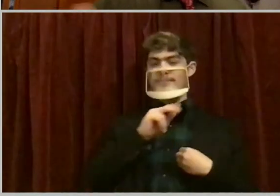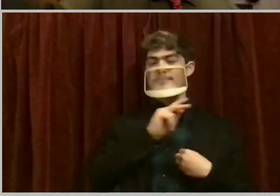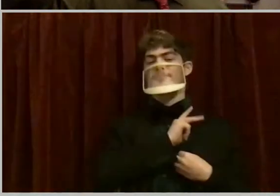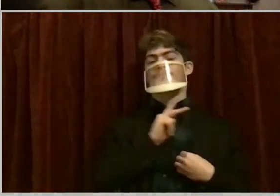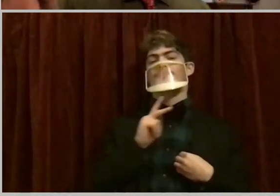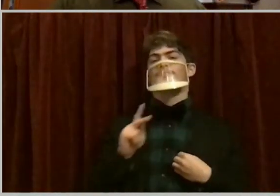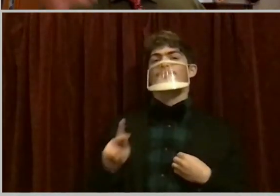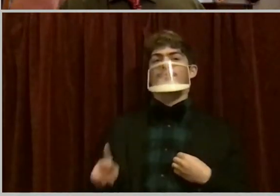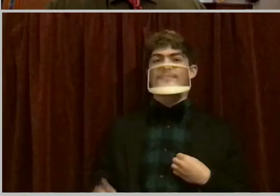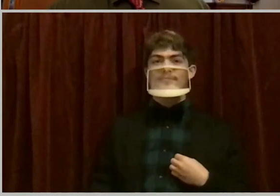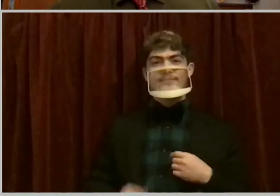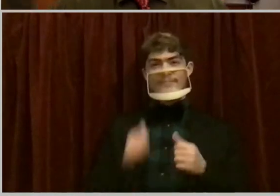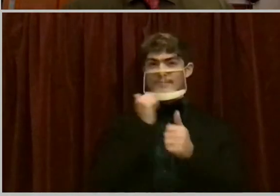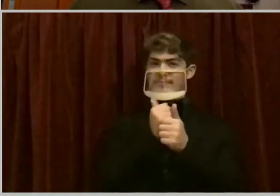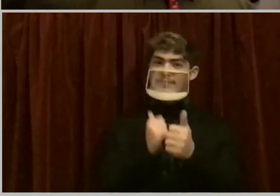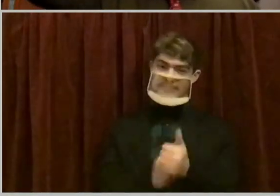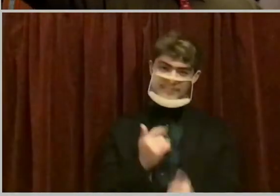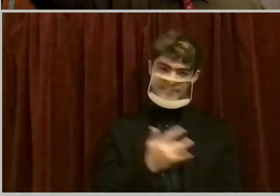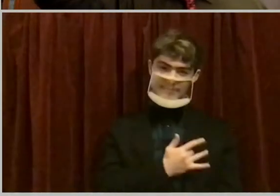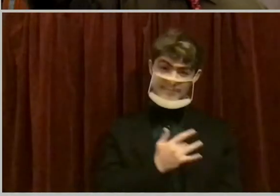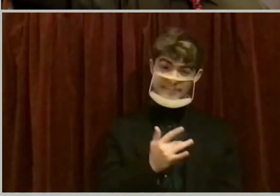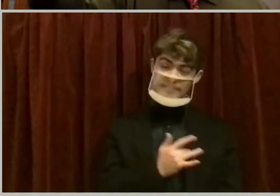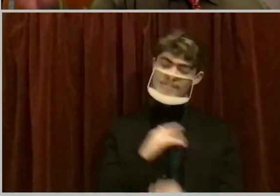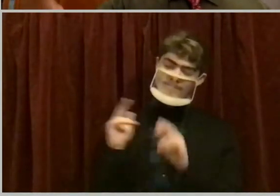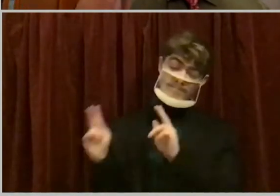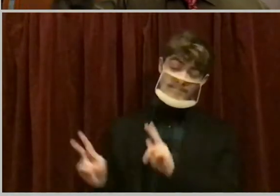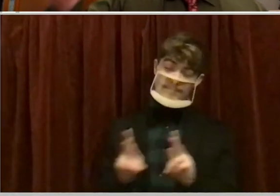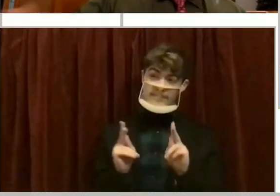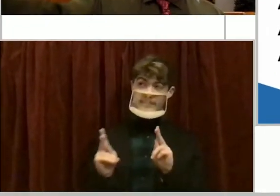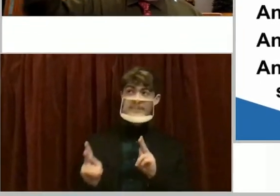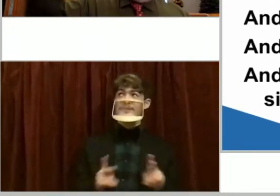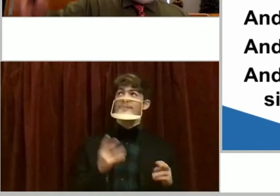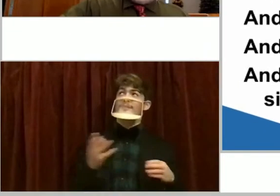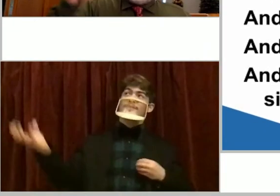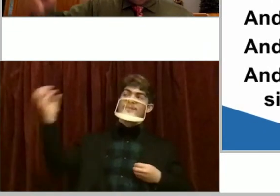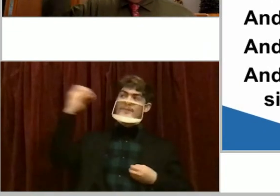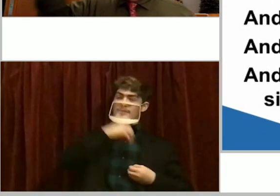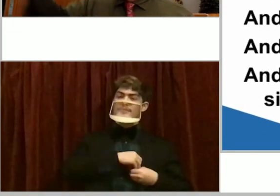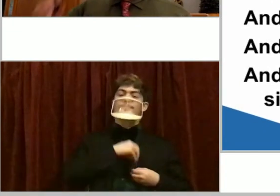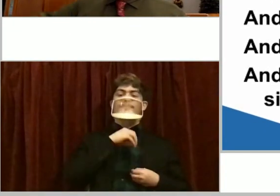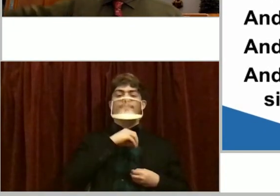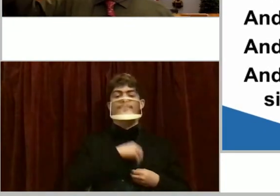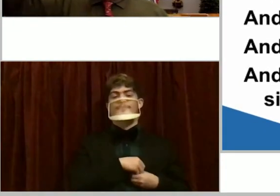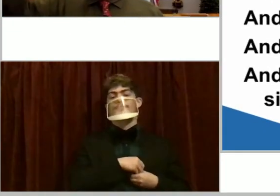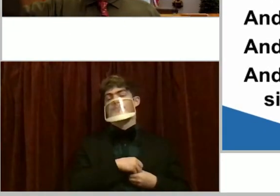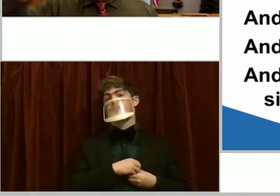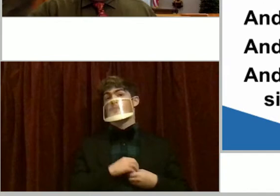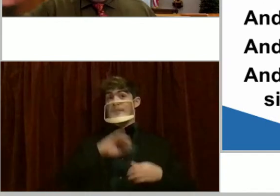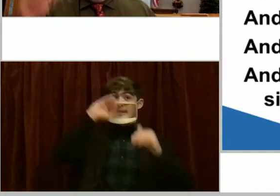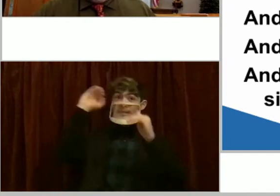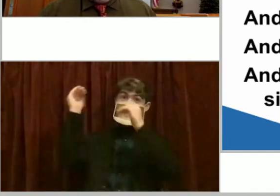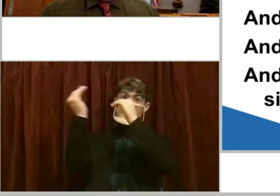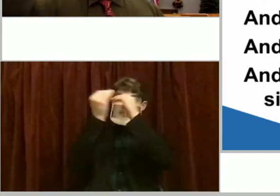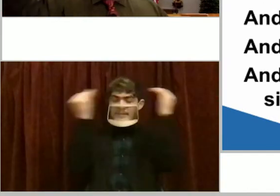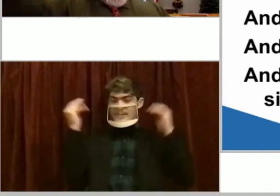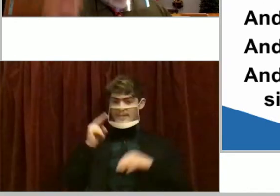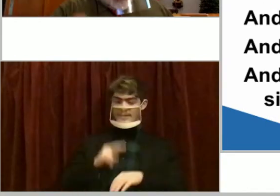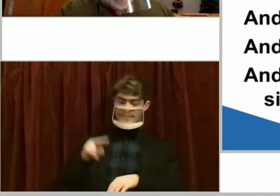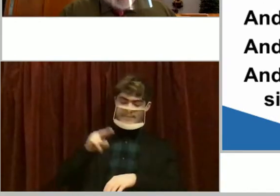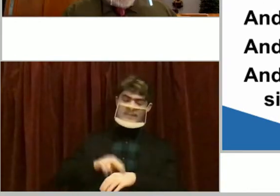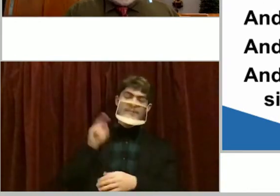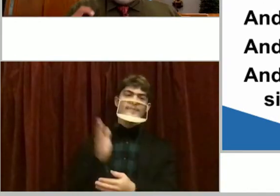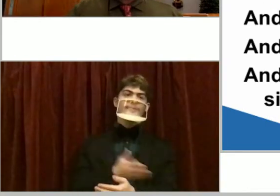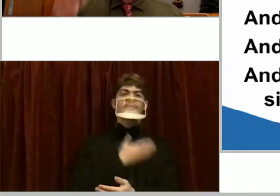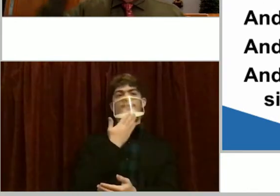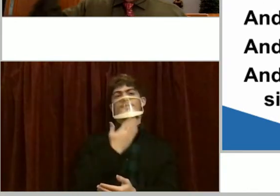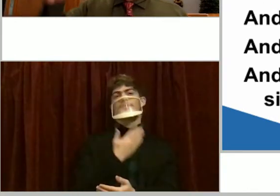her King. Let every heart prepare him room. And heaven